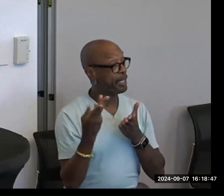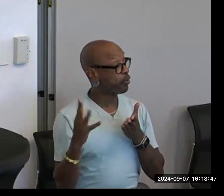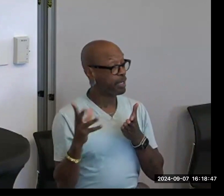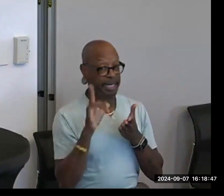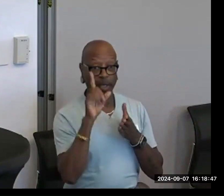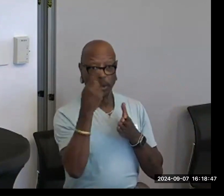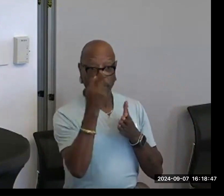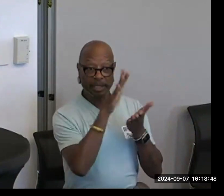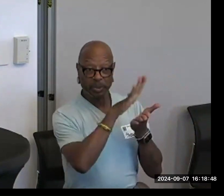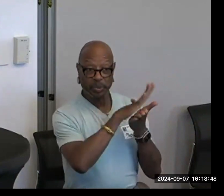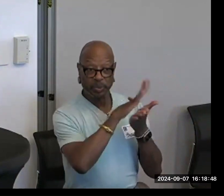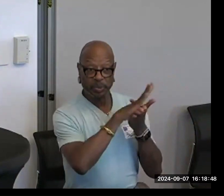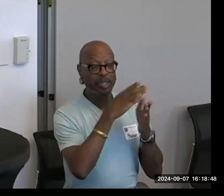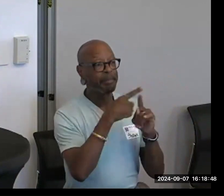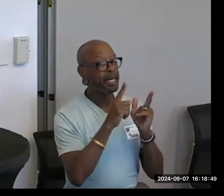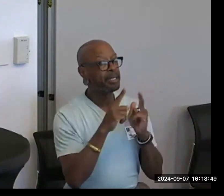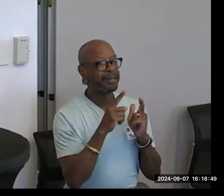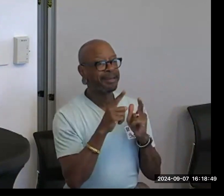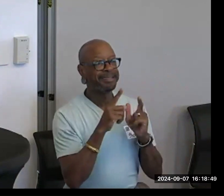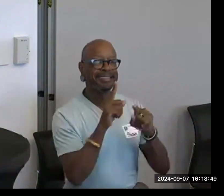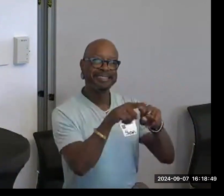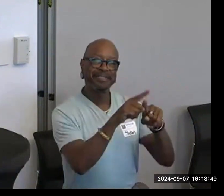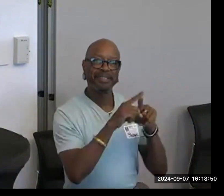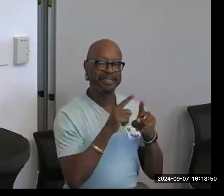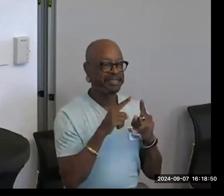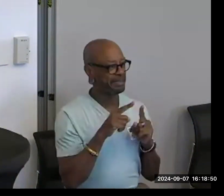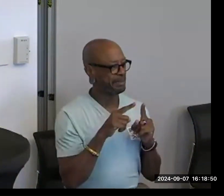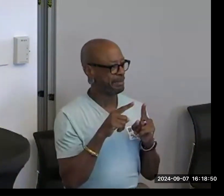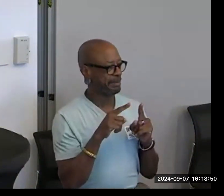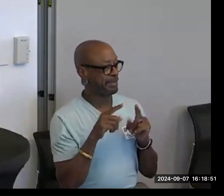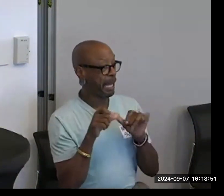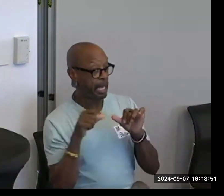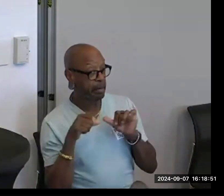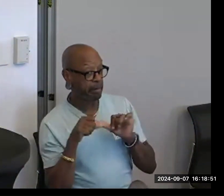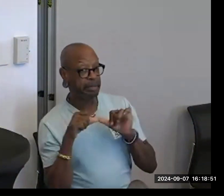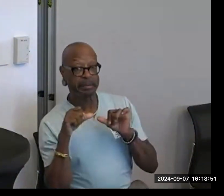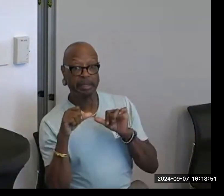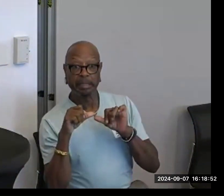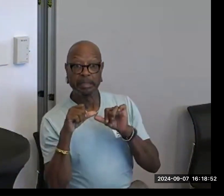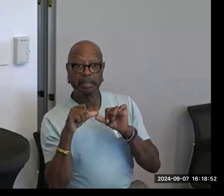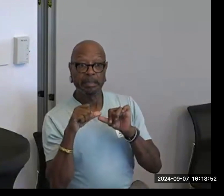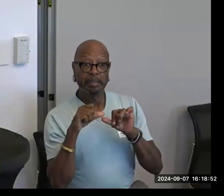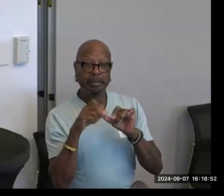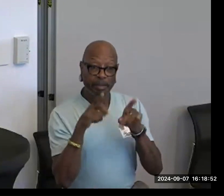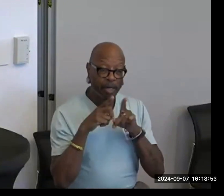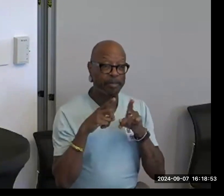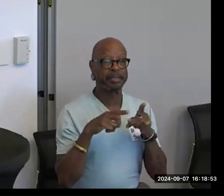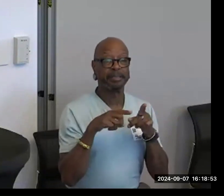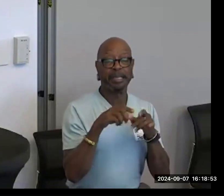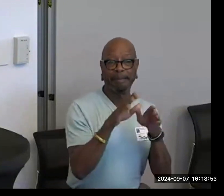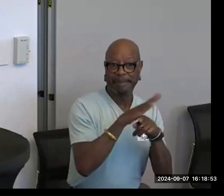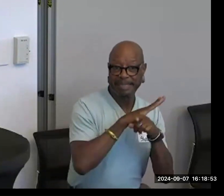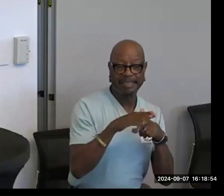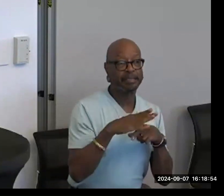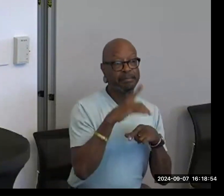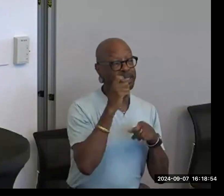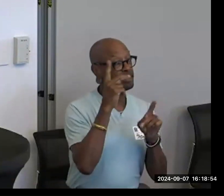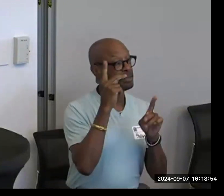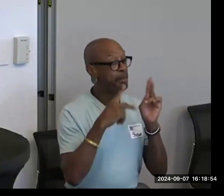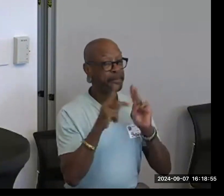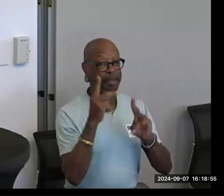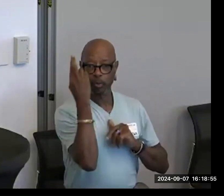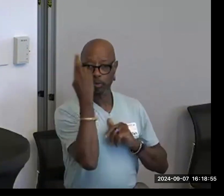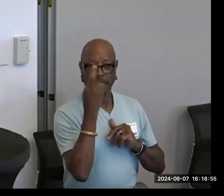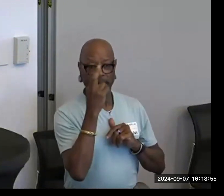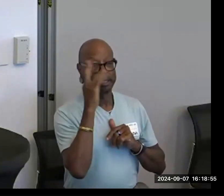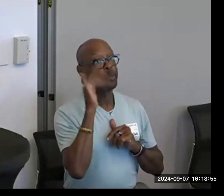in schools, but from a lot of different standpoints, because people realize this device is